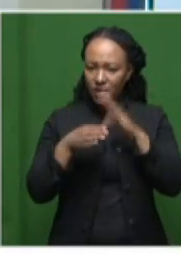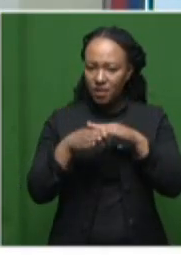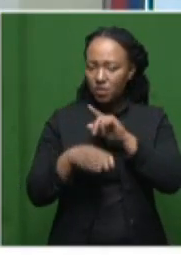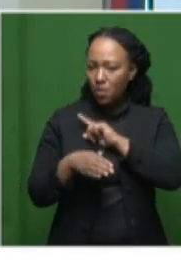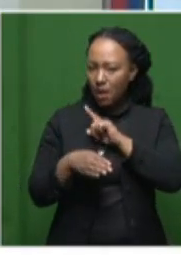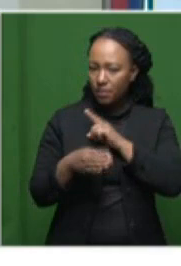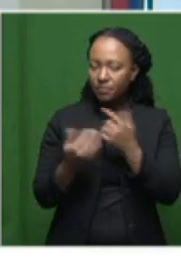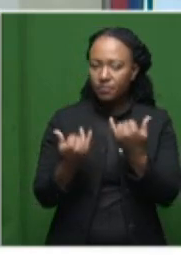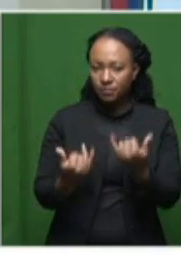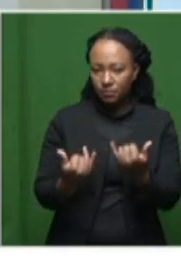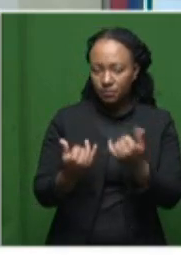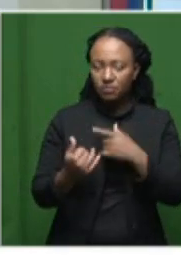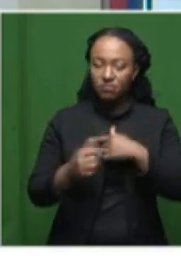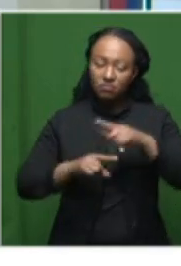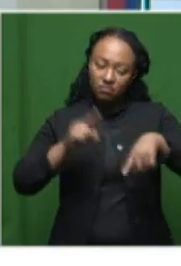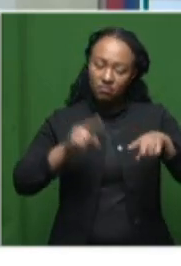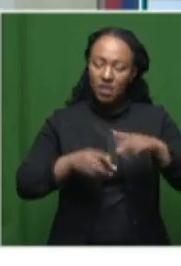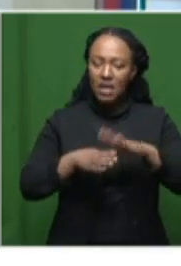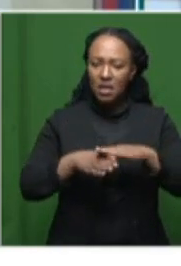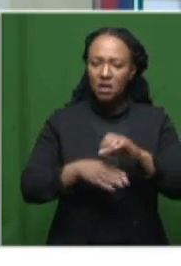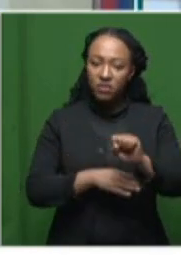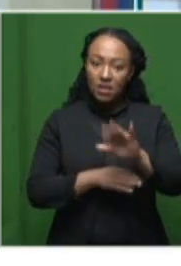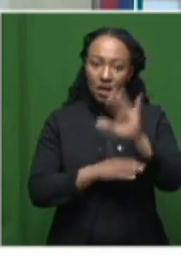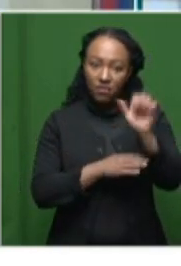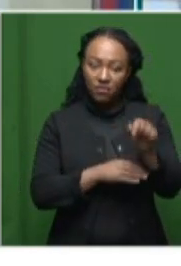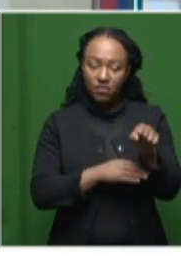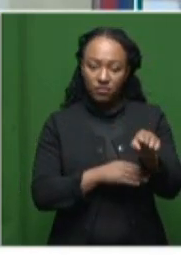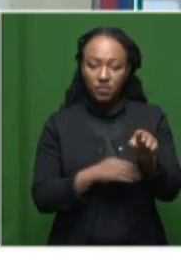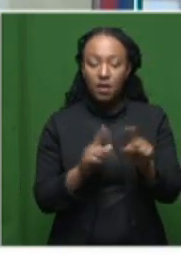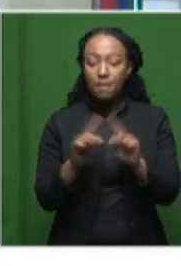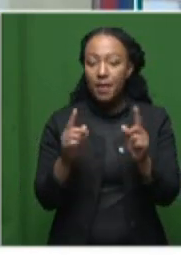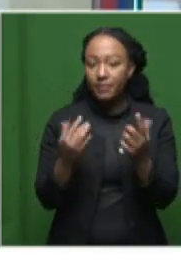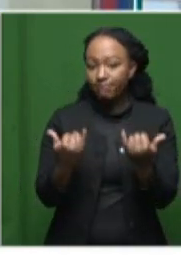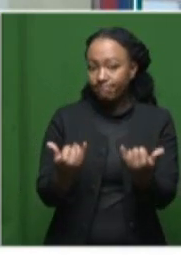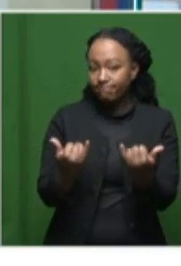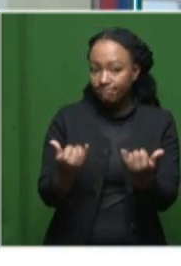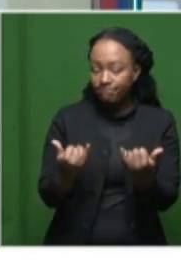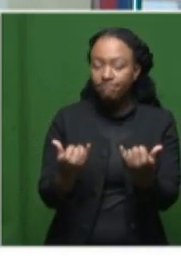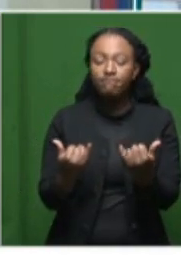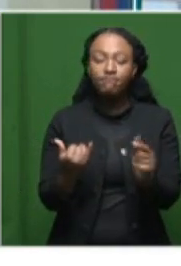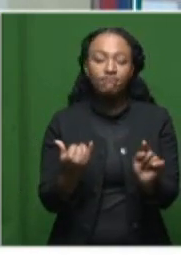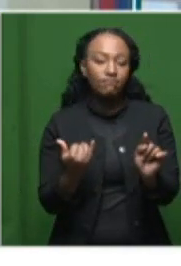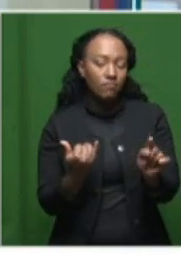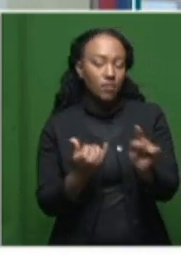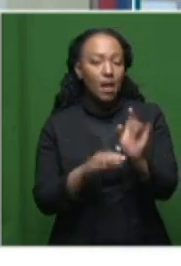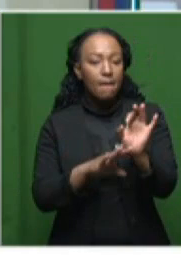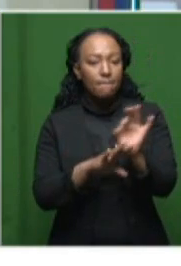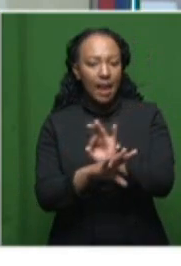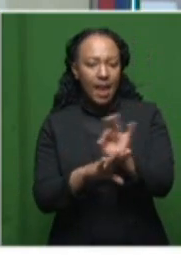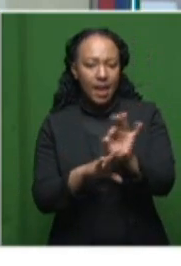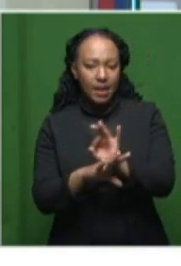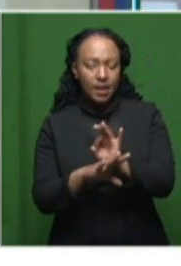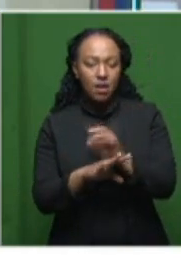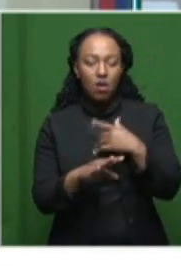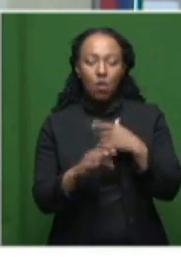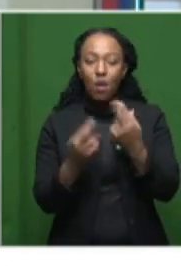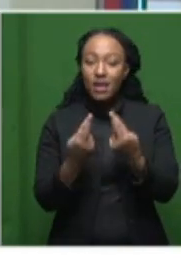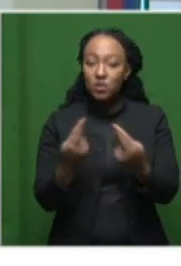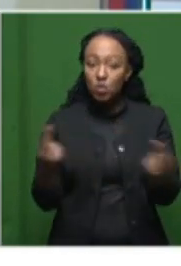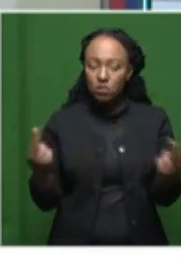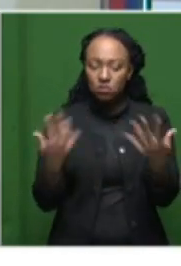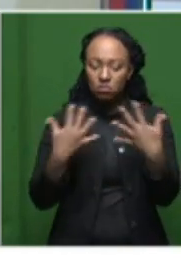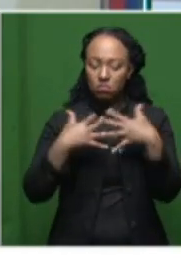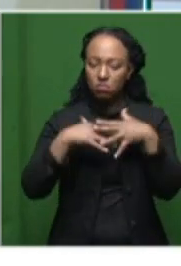it has for various reasons in South Africa. But according to the plan, the integrated resource plan